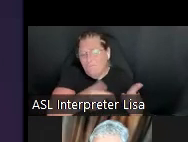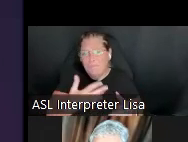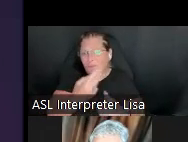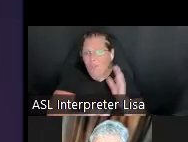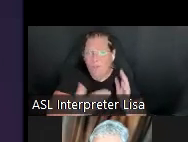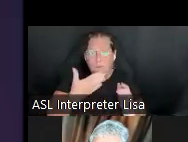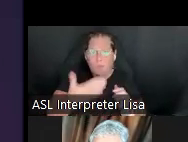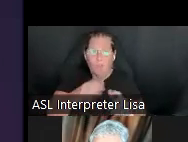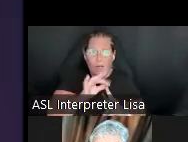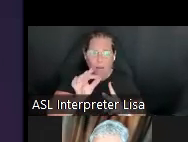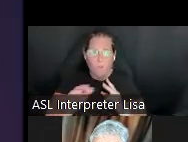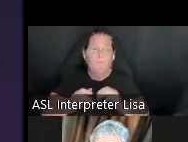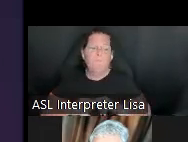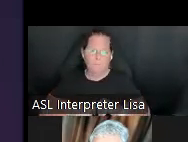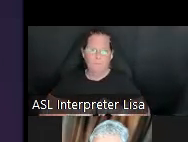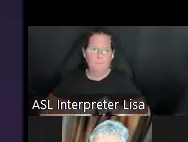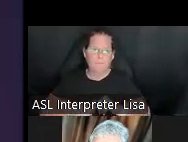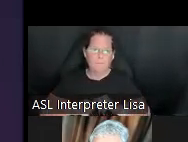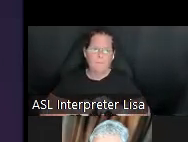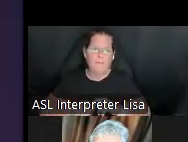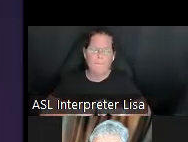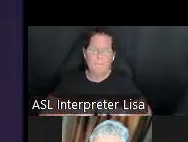On to the next slide. I